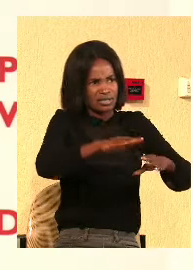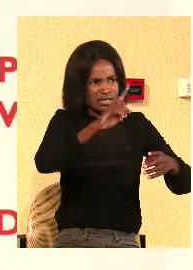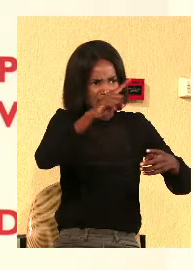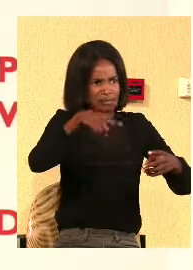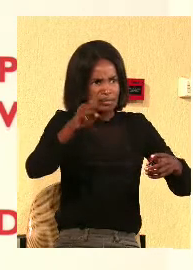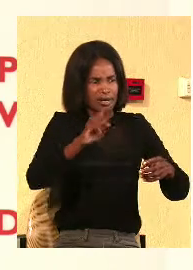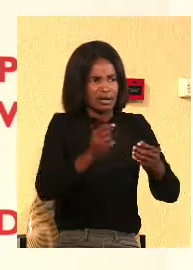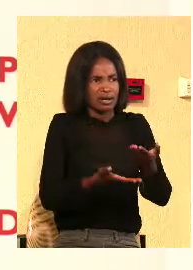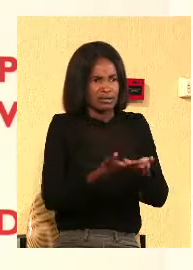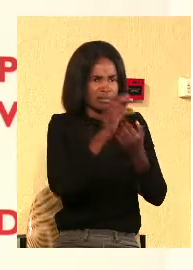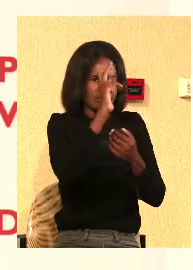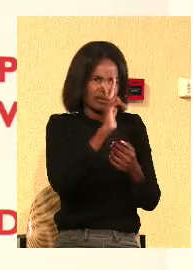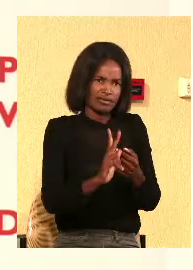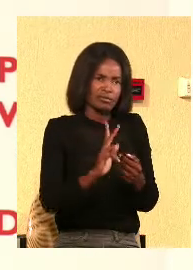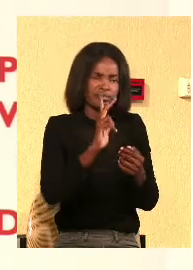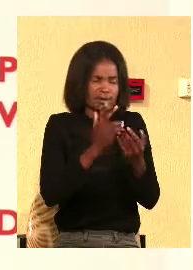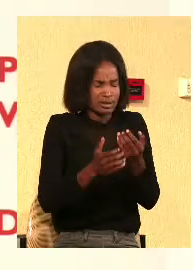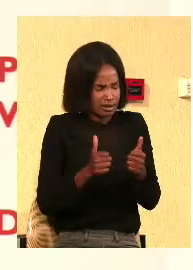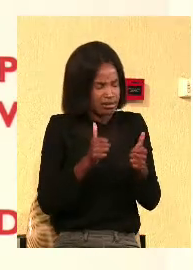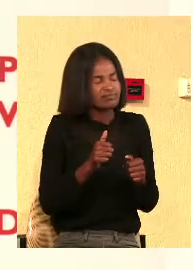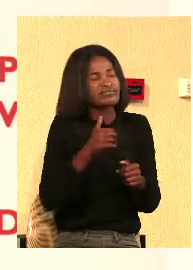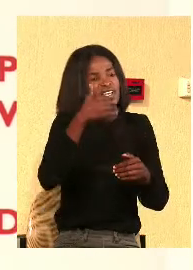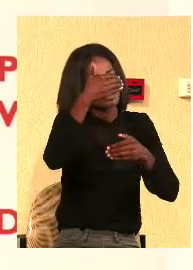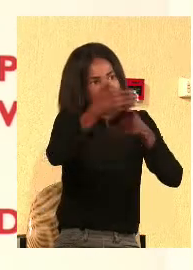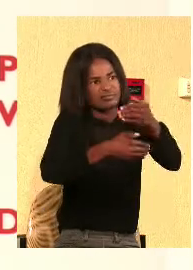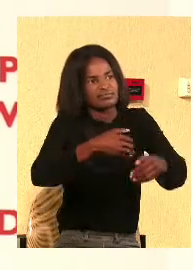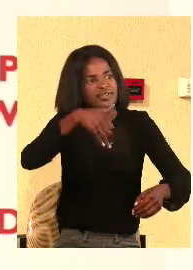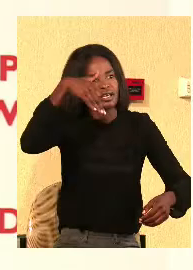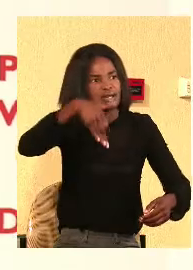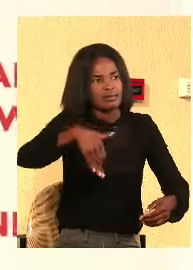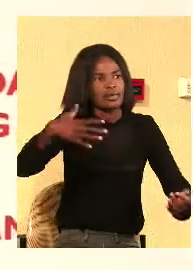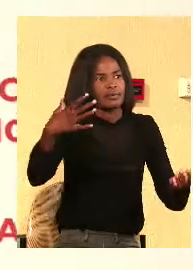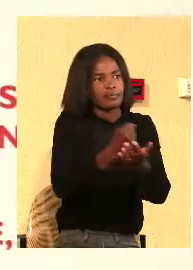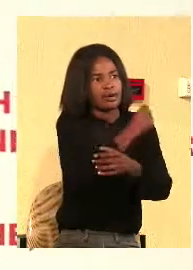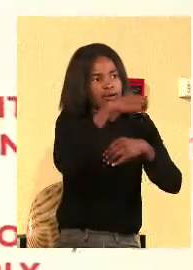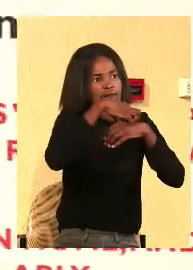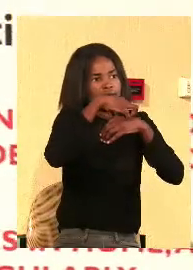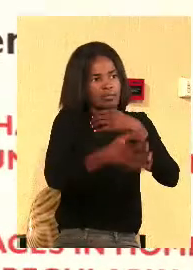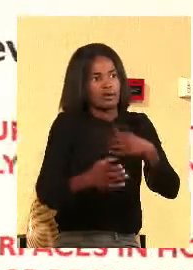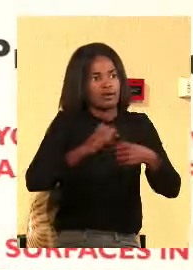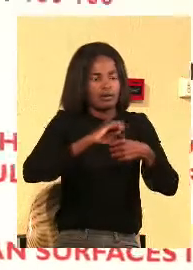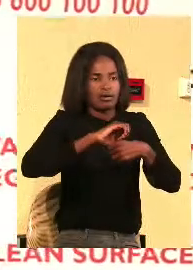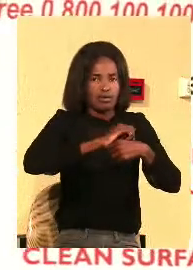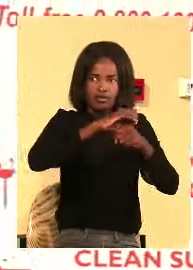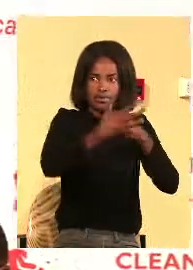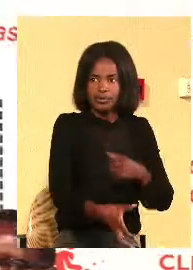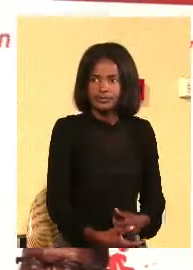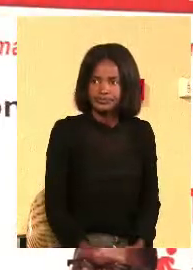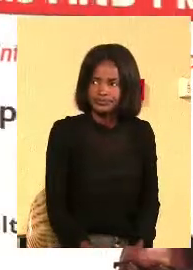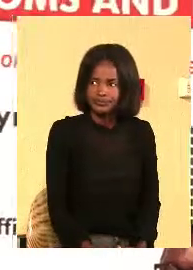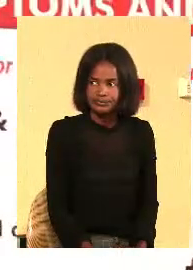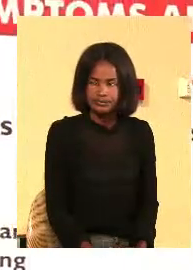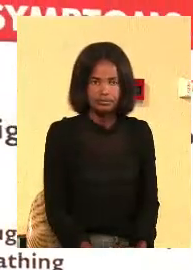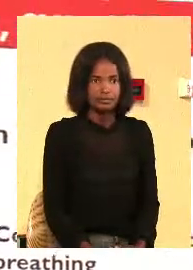right people, we'll get the right results. So that's my conclusion. Thank you. Yes, and as we've